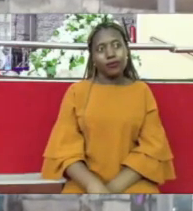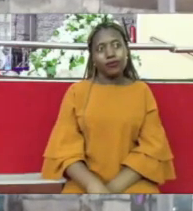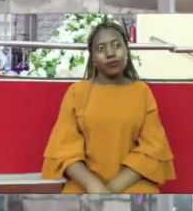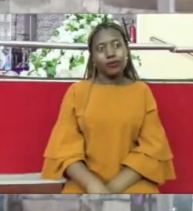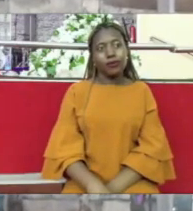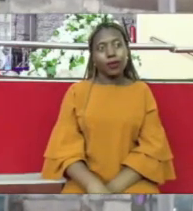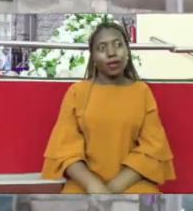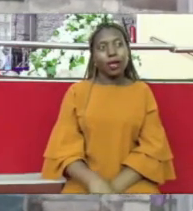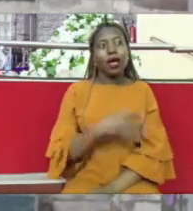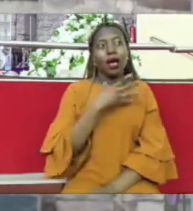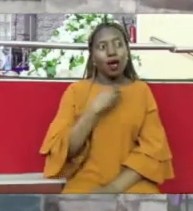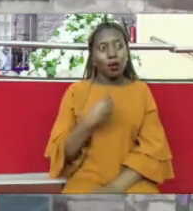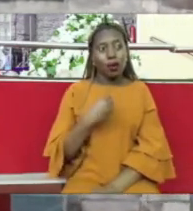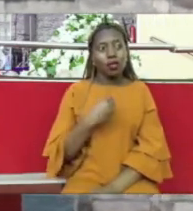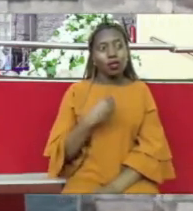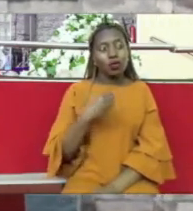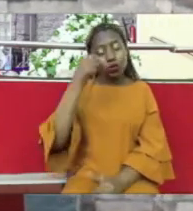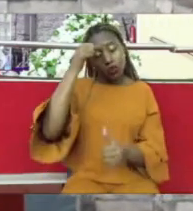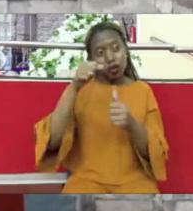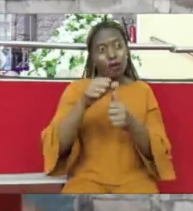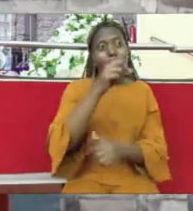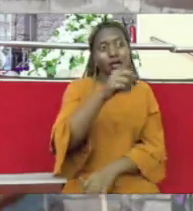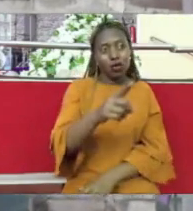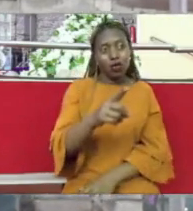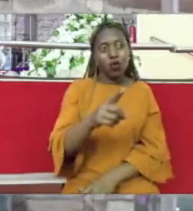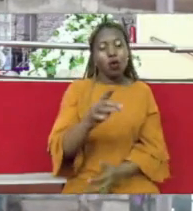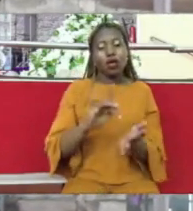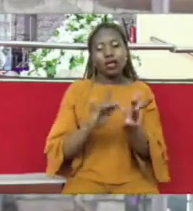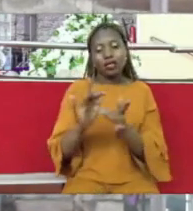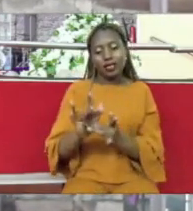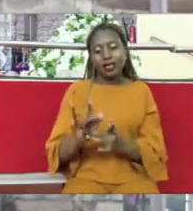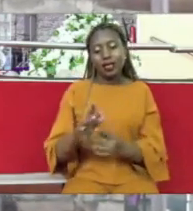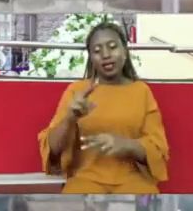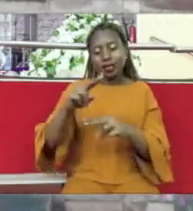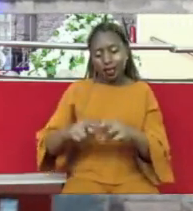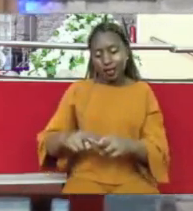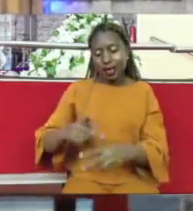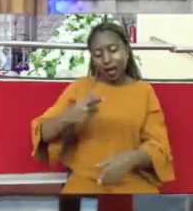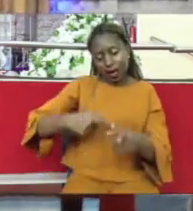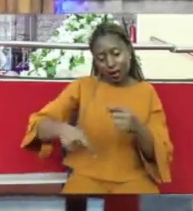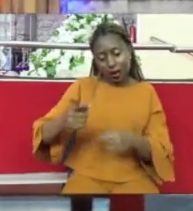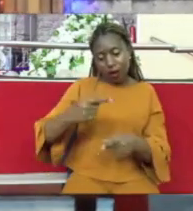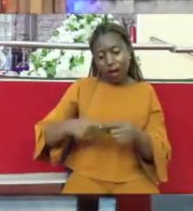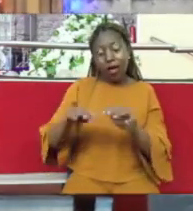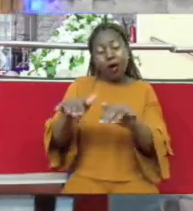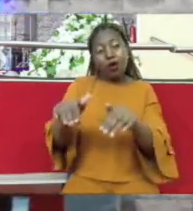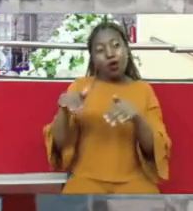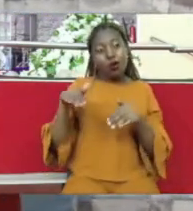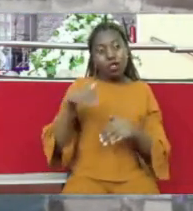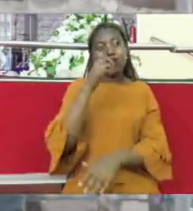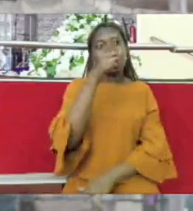I want to bring it to you that today Jesus is seated by the well and he is waiting for you to save